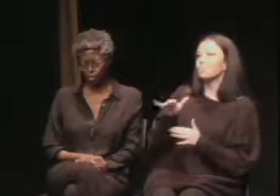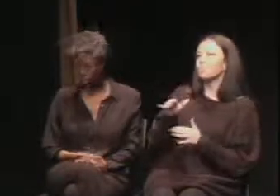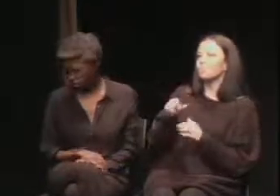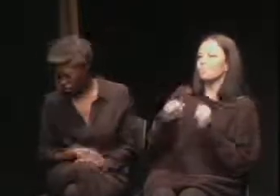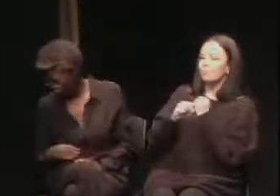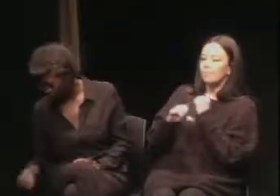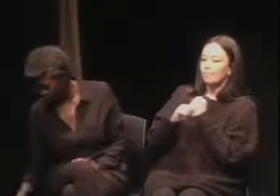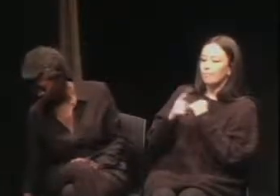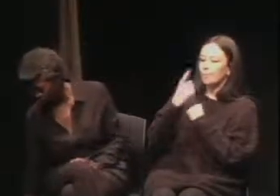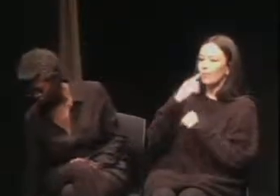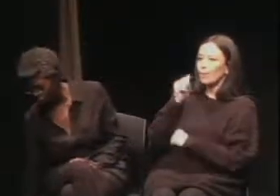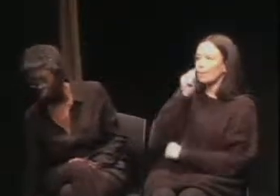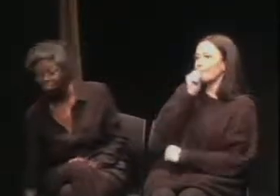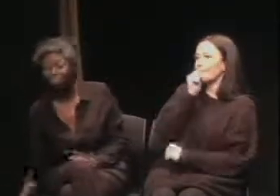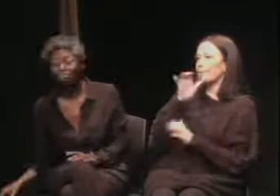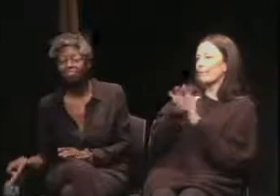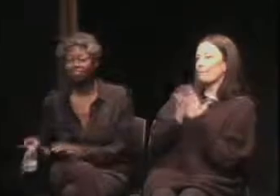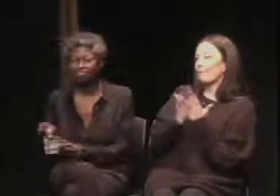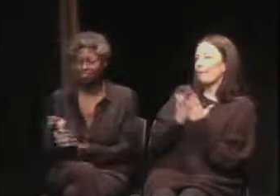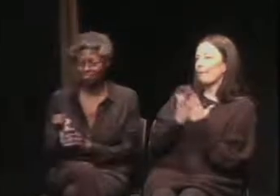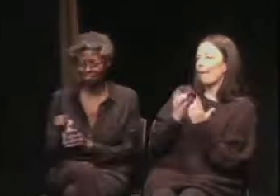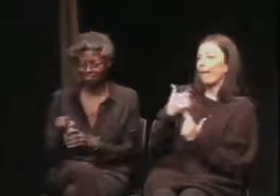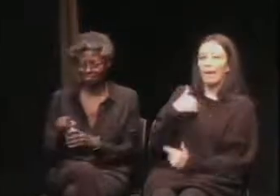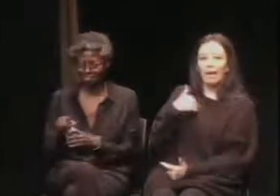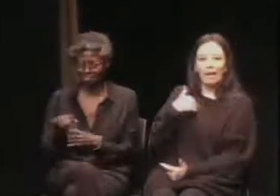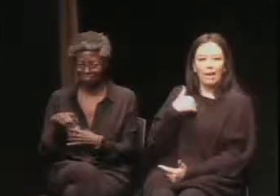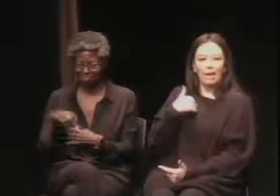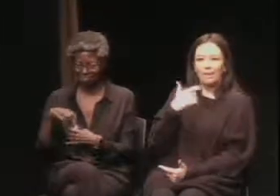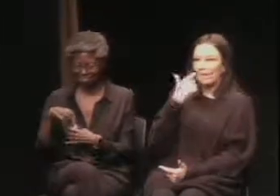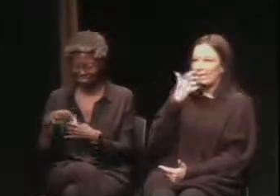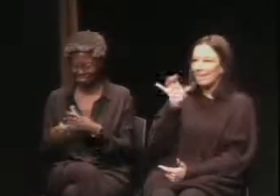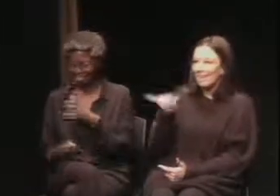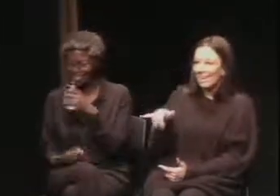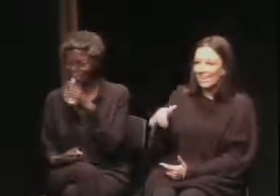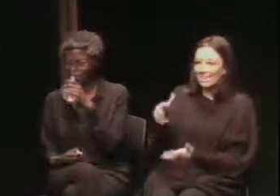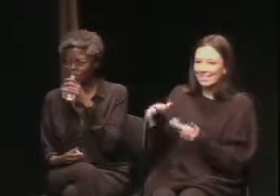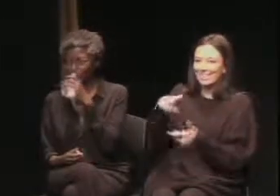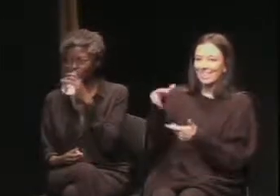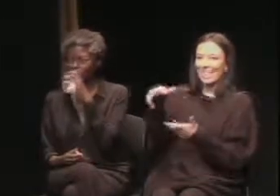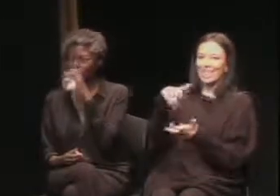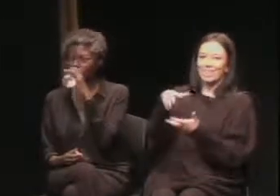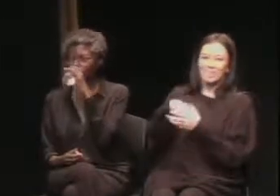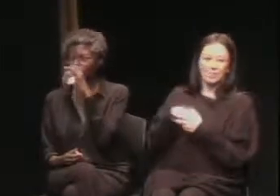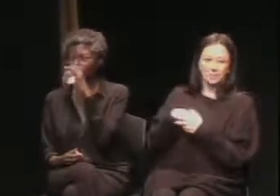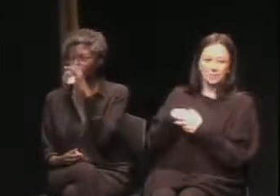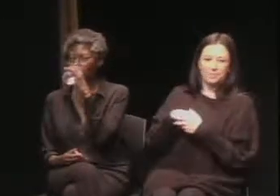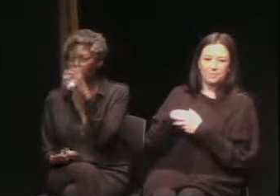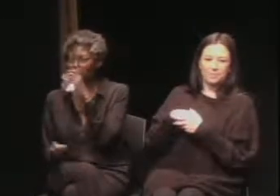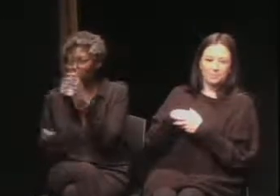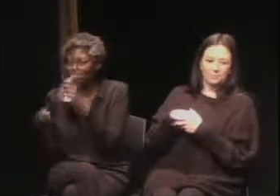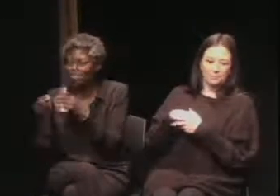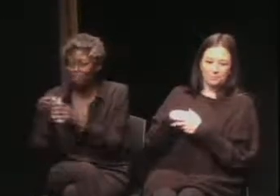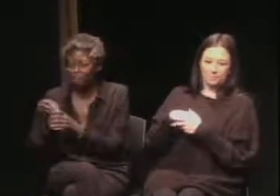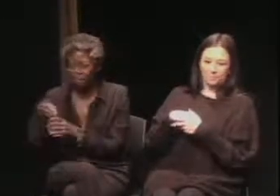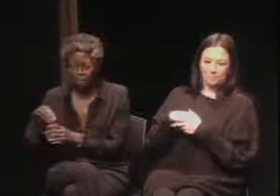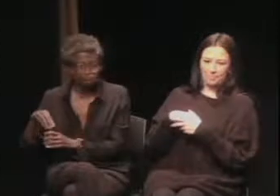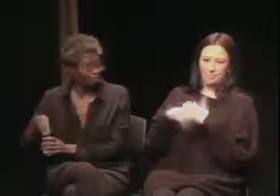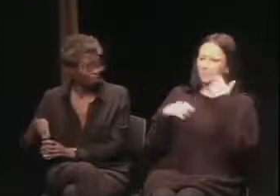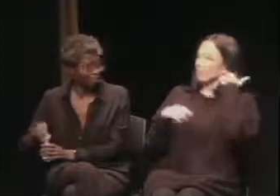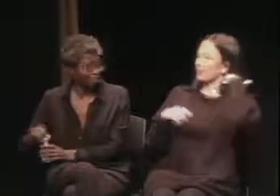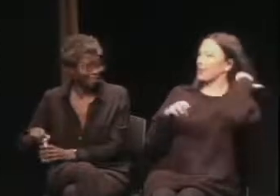infomercial, whatever, for The Secret. And I was so, remember The Secret, y'all? We was, yeah. They had us. We gonna